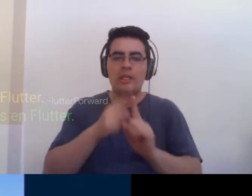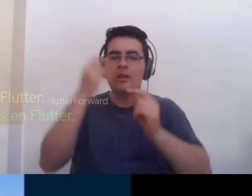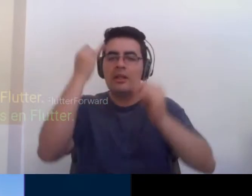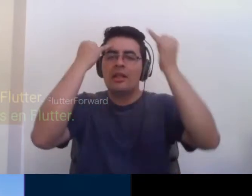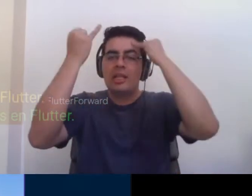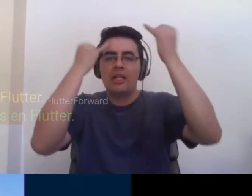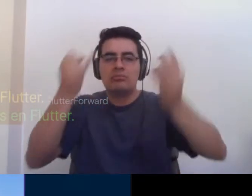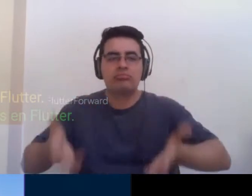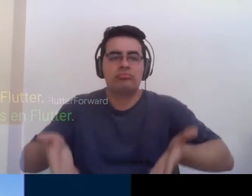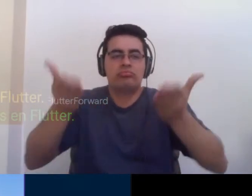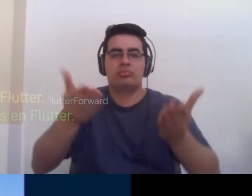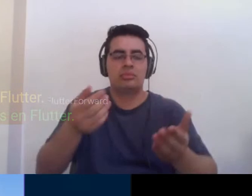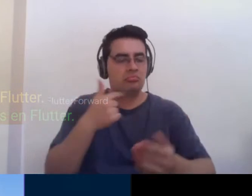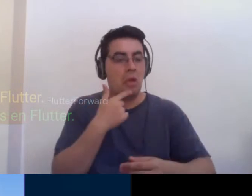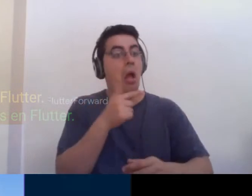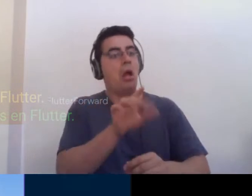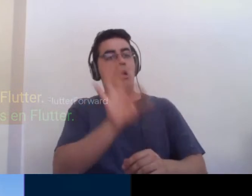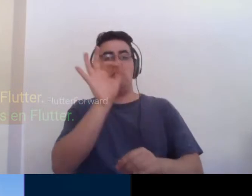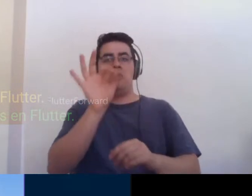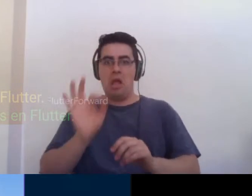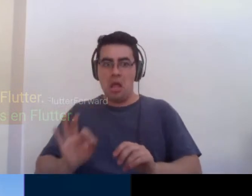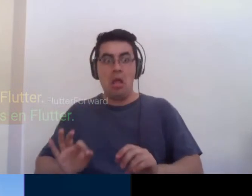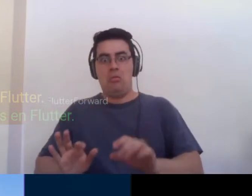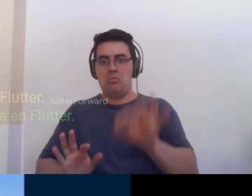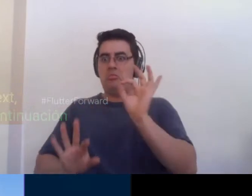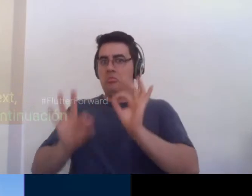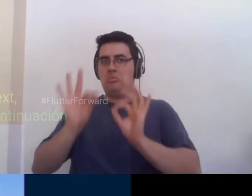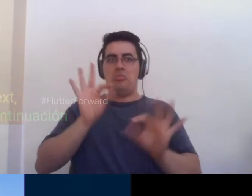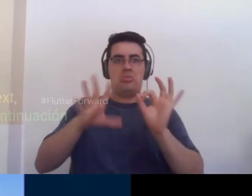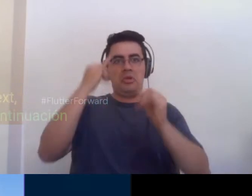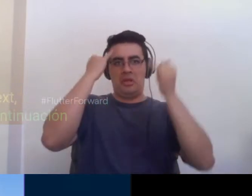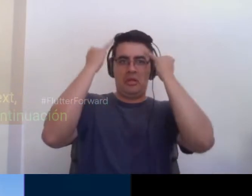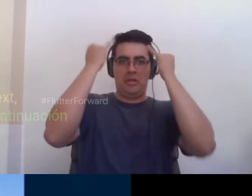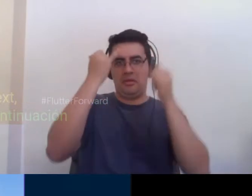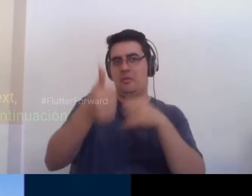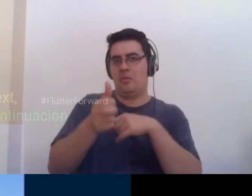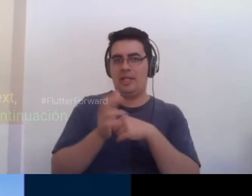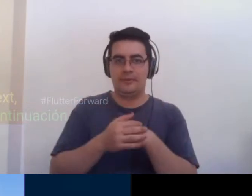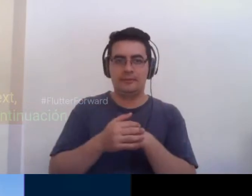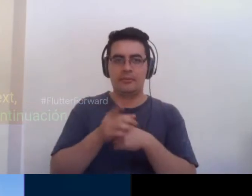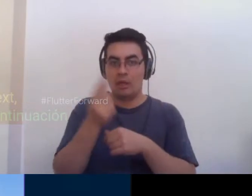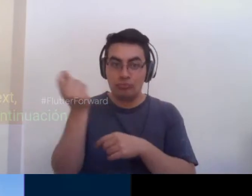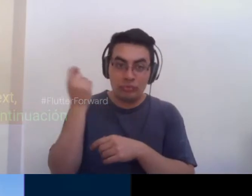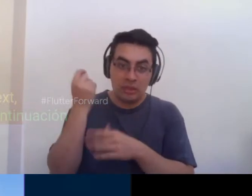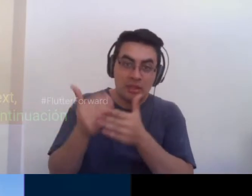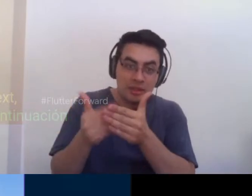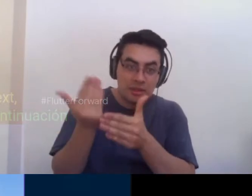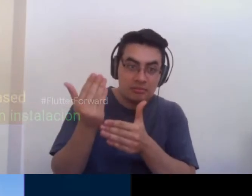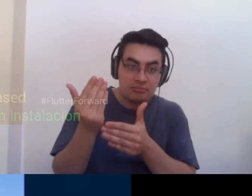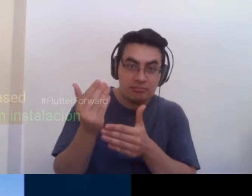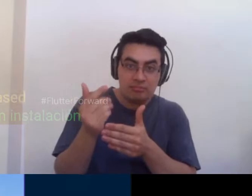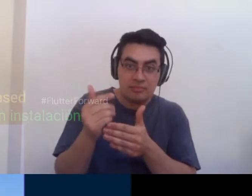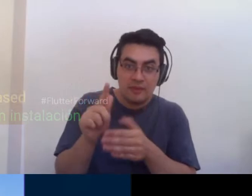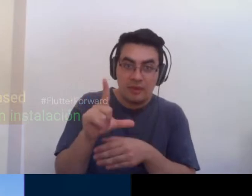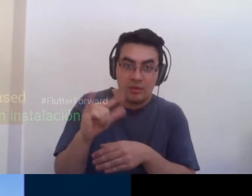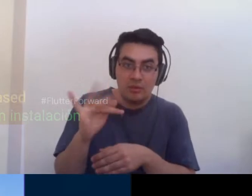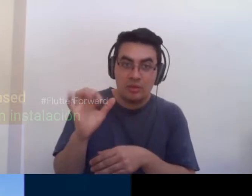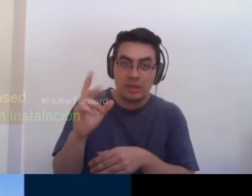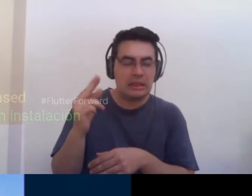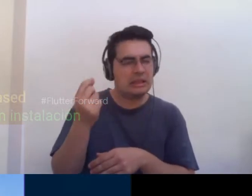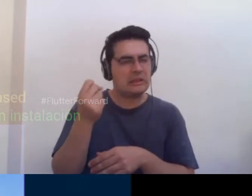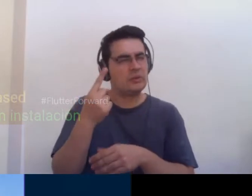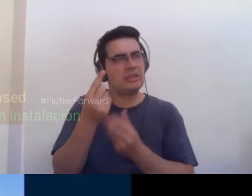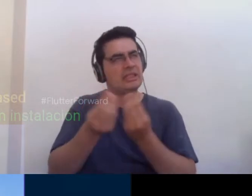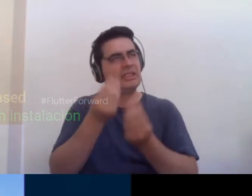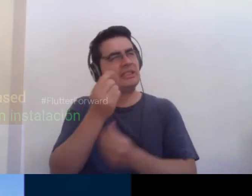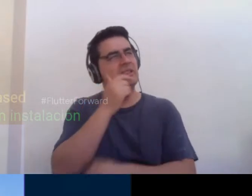as you make your own amazing designs in Flutter. If you're new to Flutter and not sure what to do next, you might like to start with